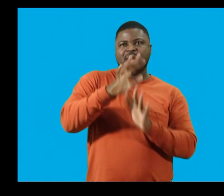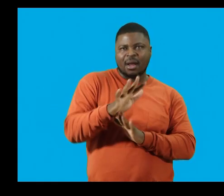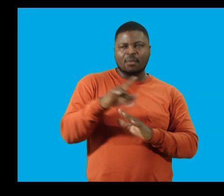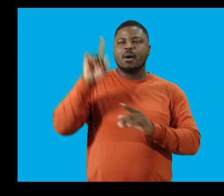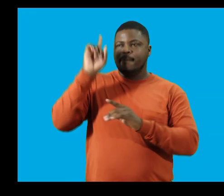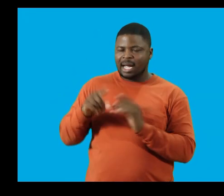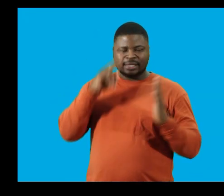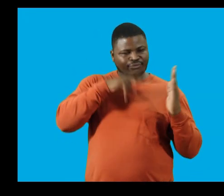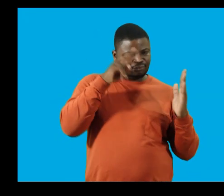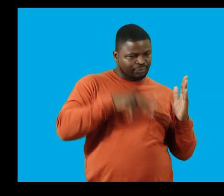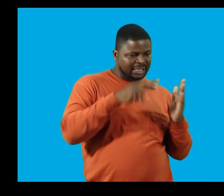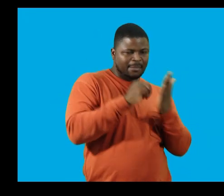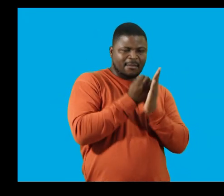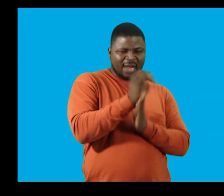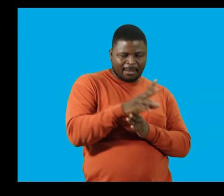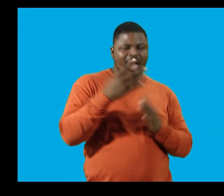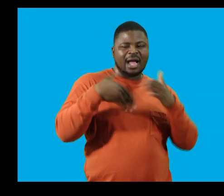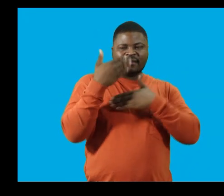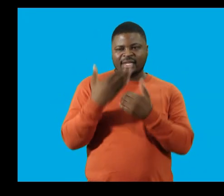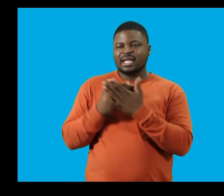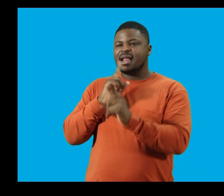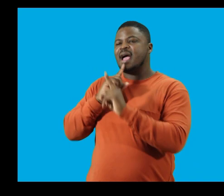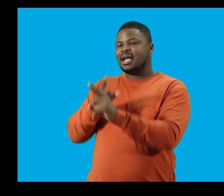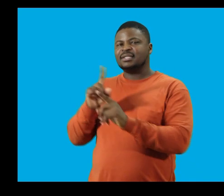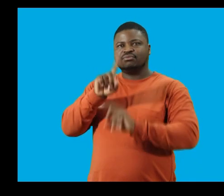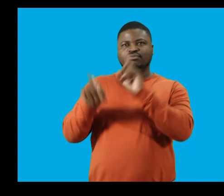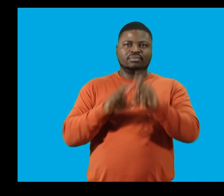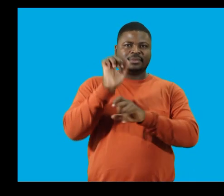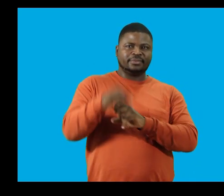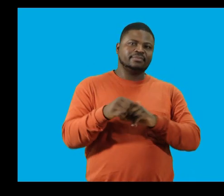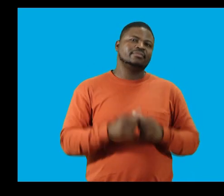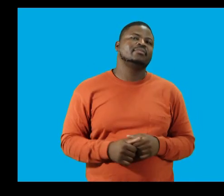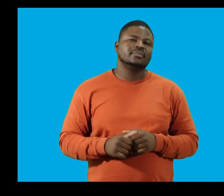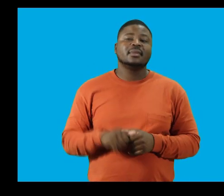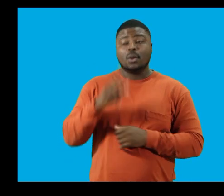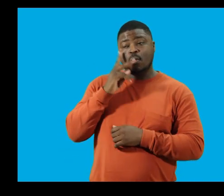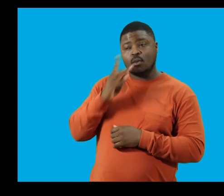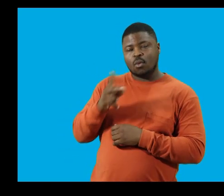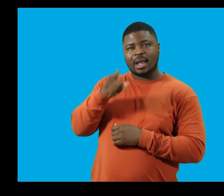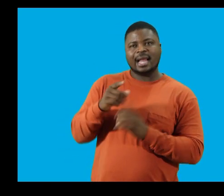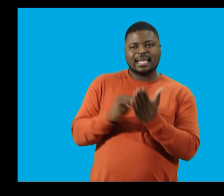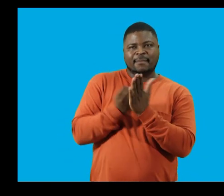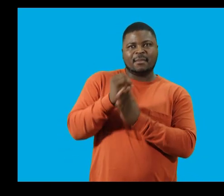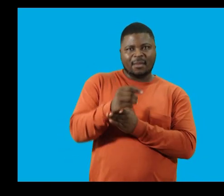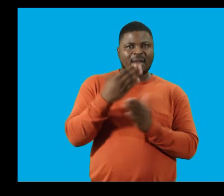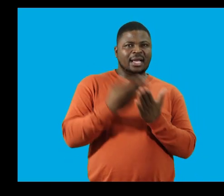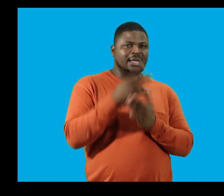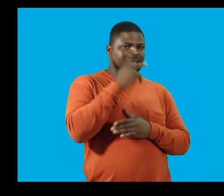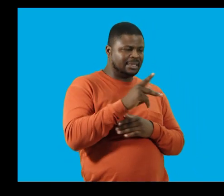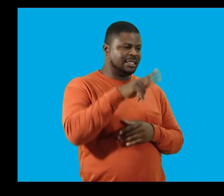the map and answer the following questions. So if we look at the map, we can